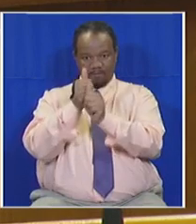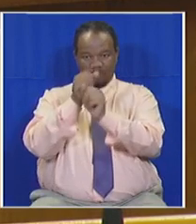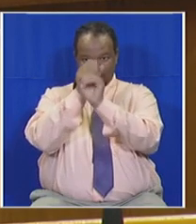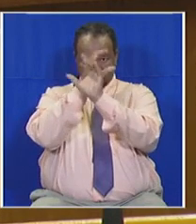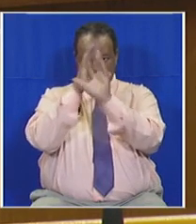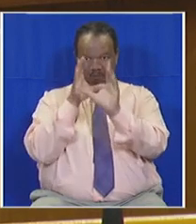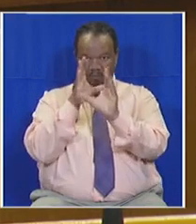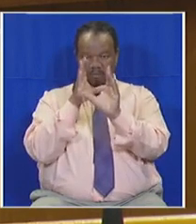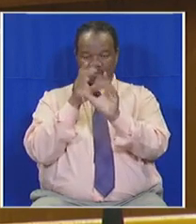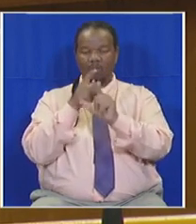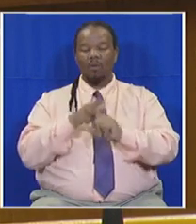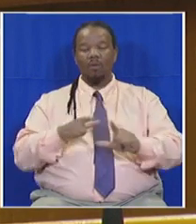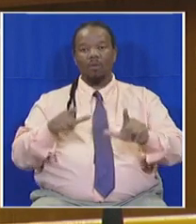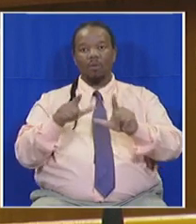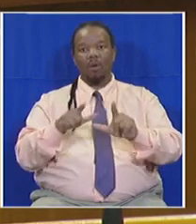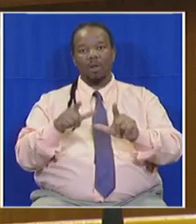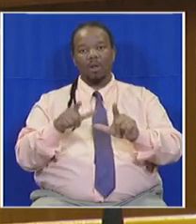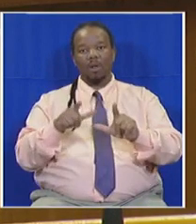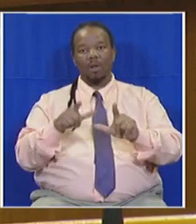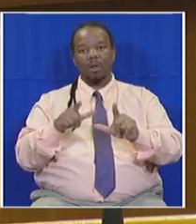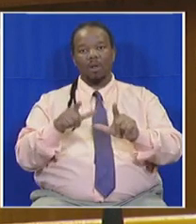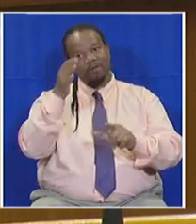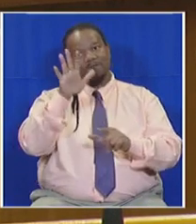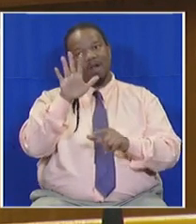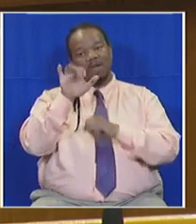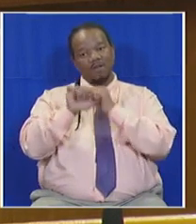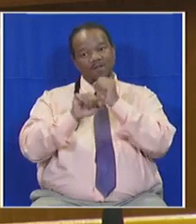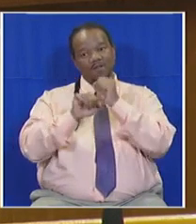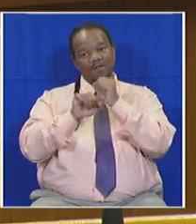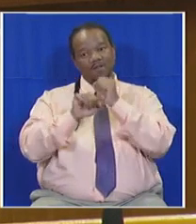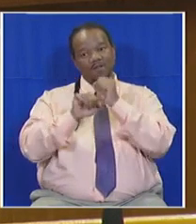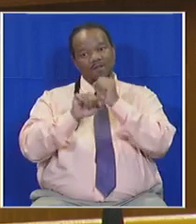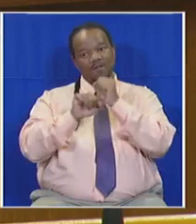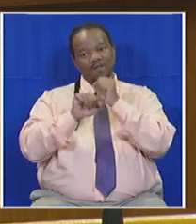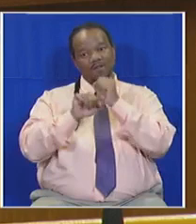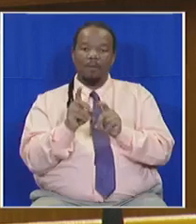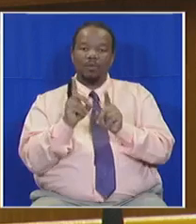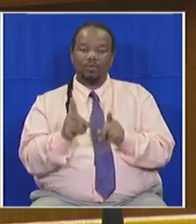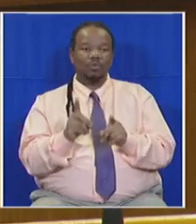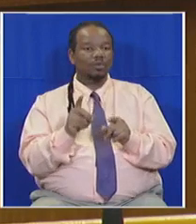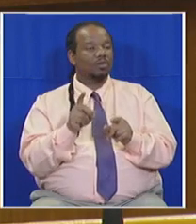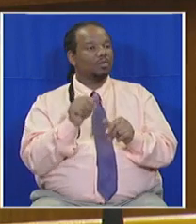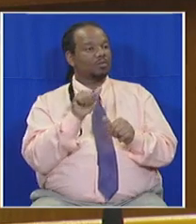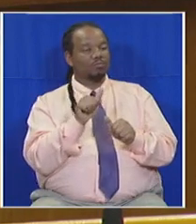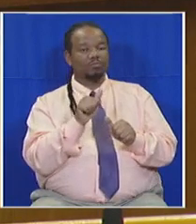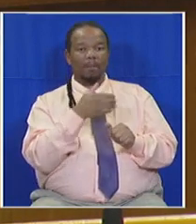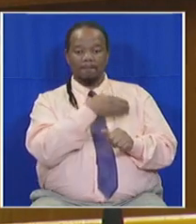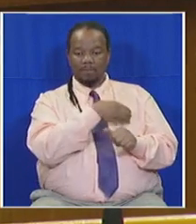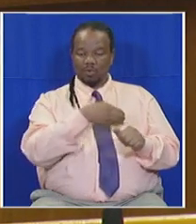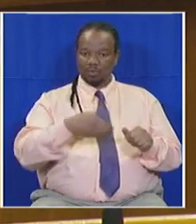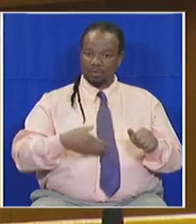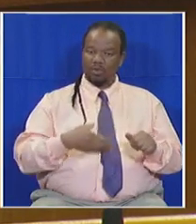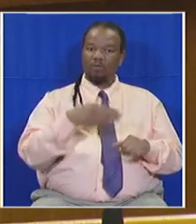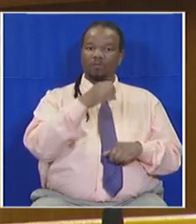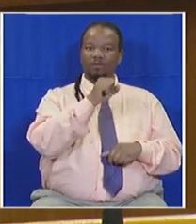government sector for the next 5 years. Let me take this opportunity to congratulate the president of the South African Local Government